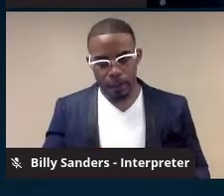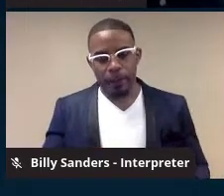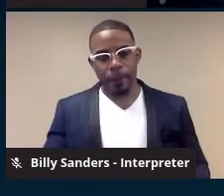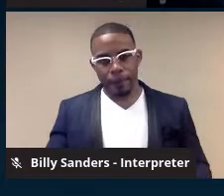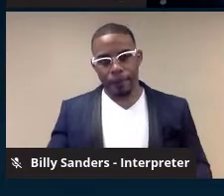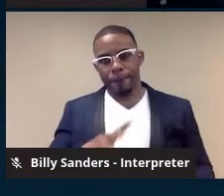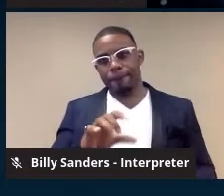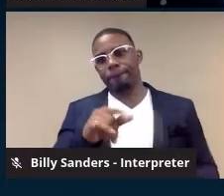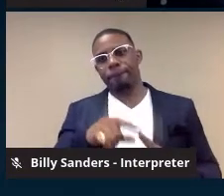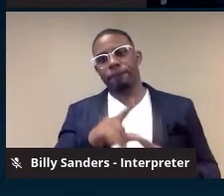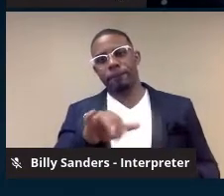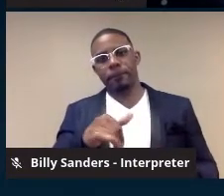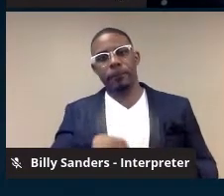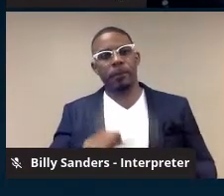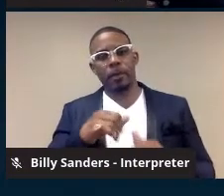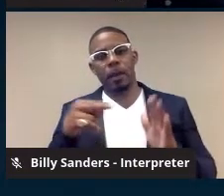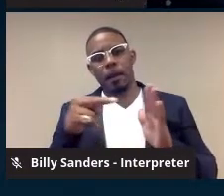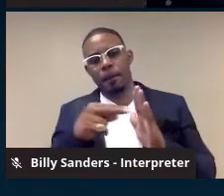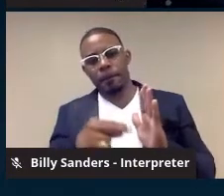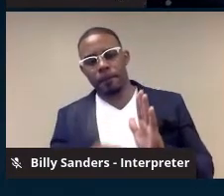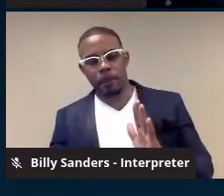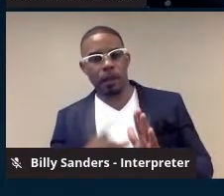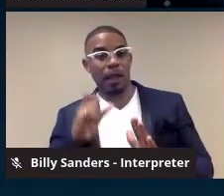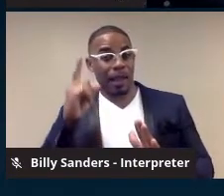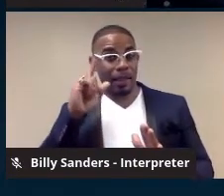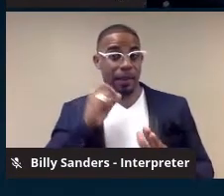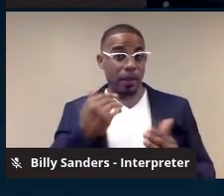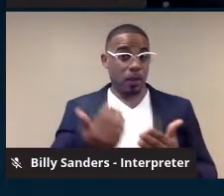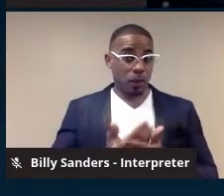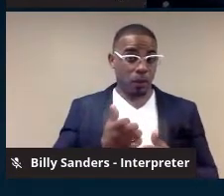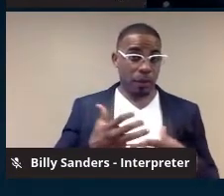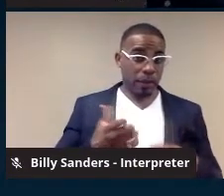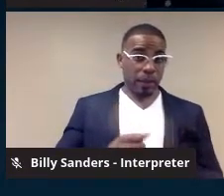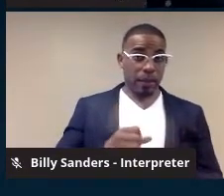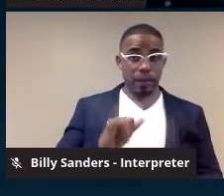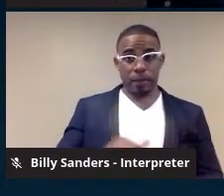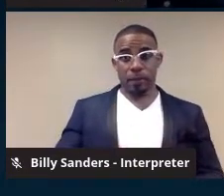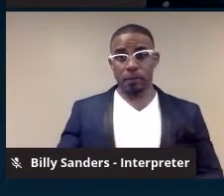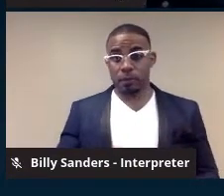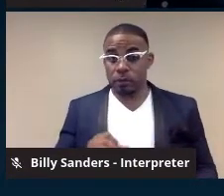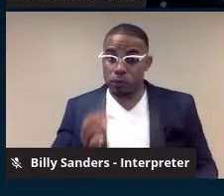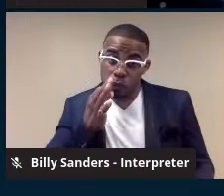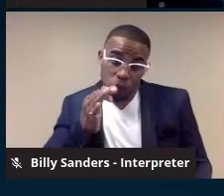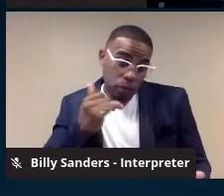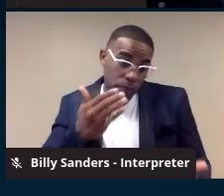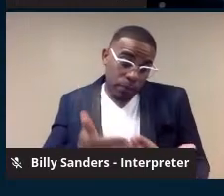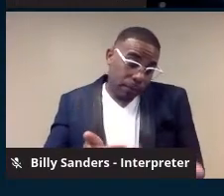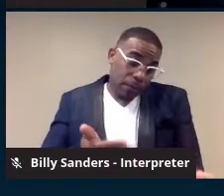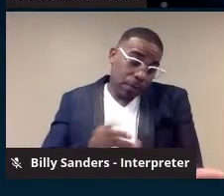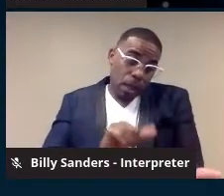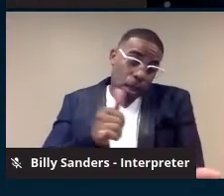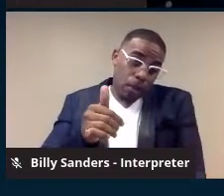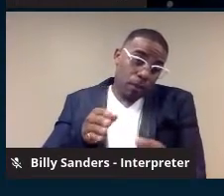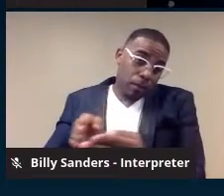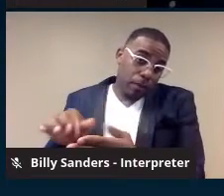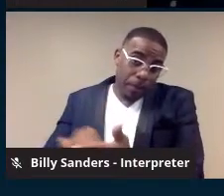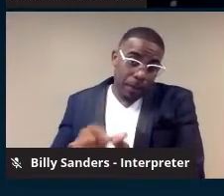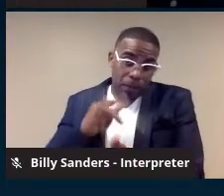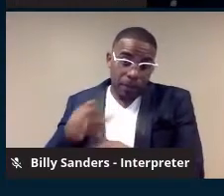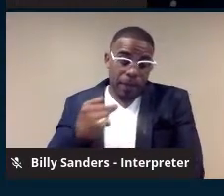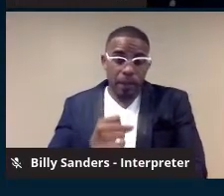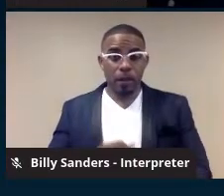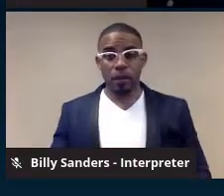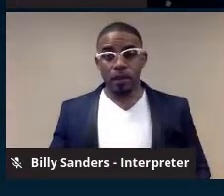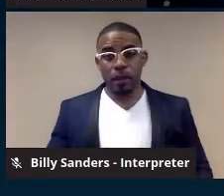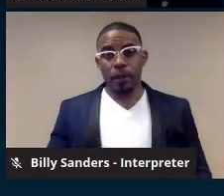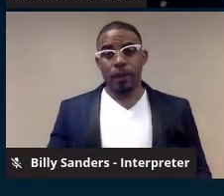browsers without plugins, but I think it is the newer versions of the browsers. So maybe not, older versions of IE or anything. But